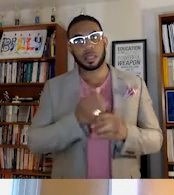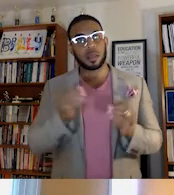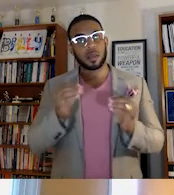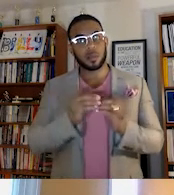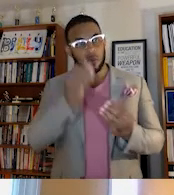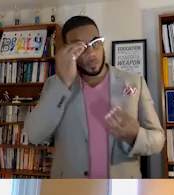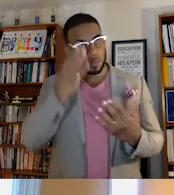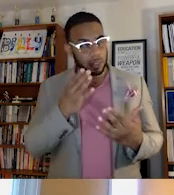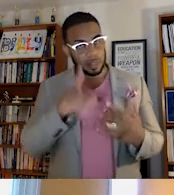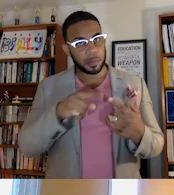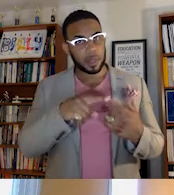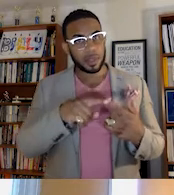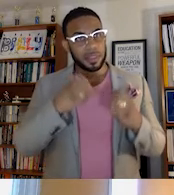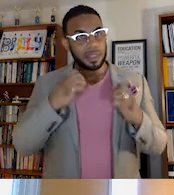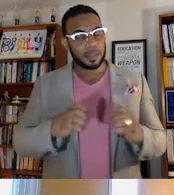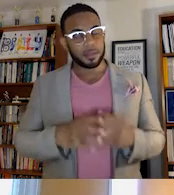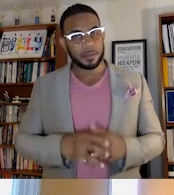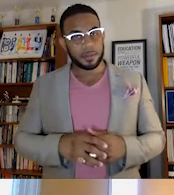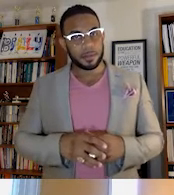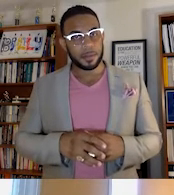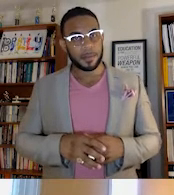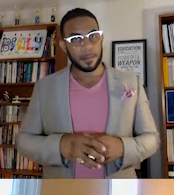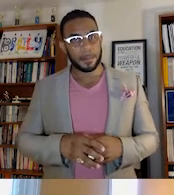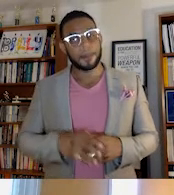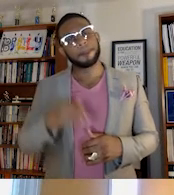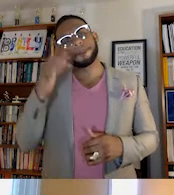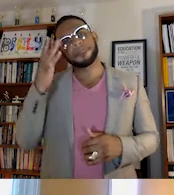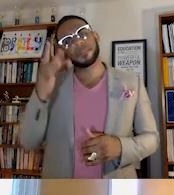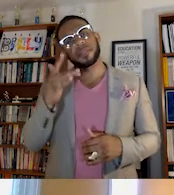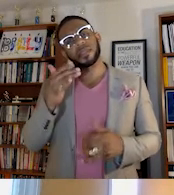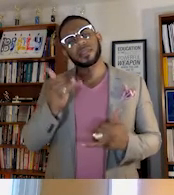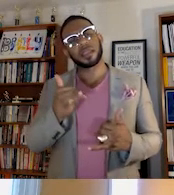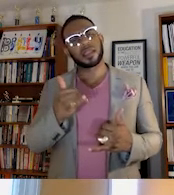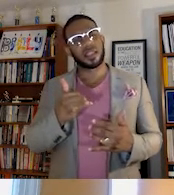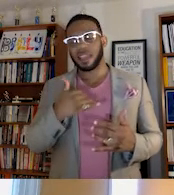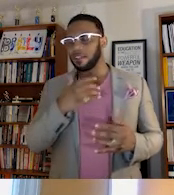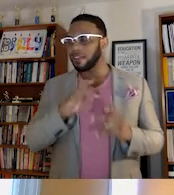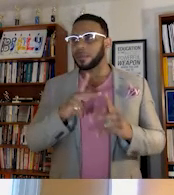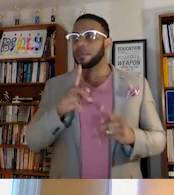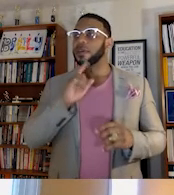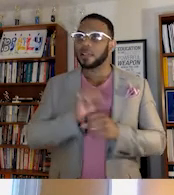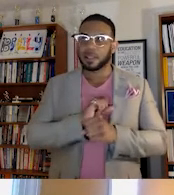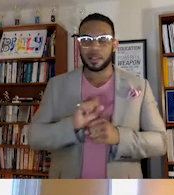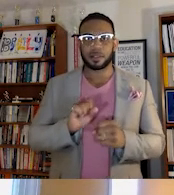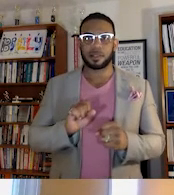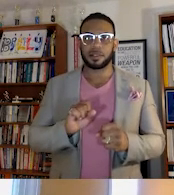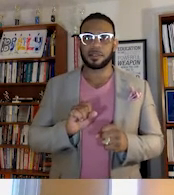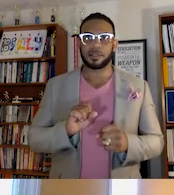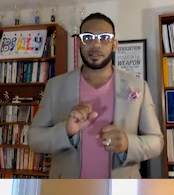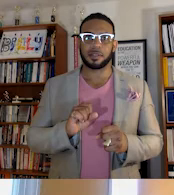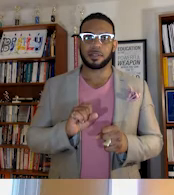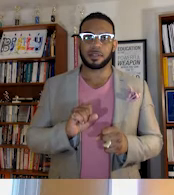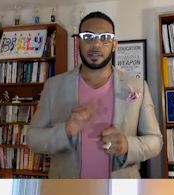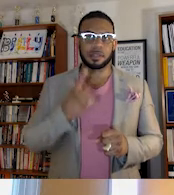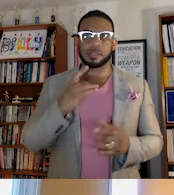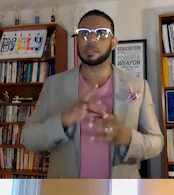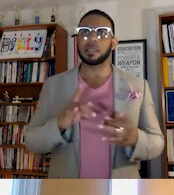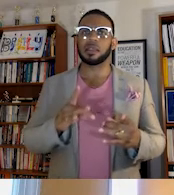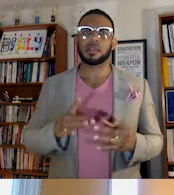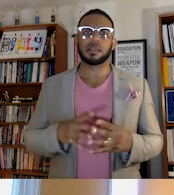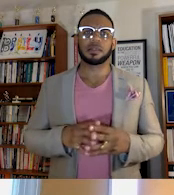more information about the effort. Why are you now? I've had people literally just